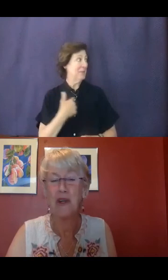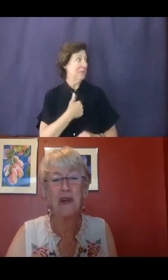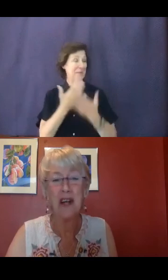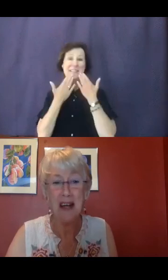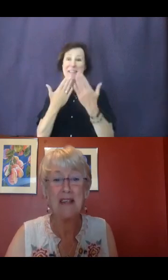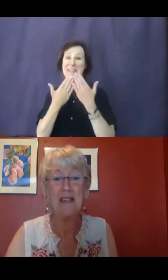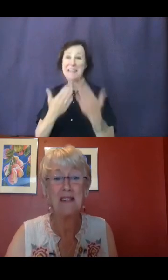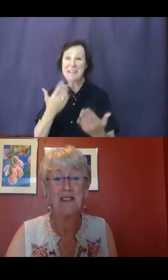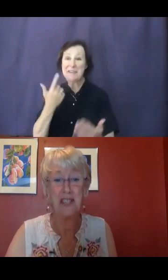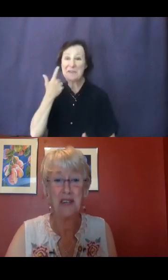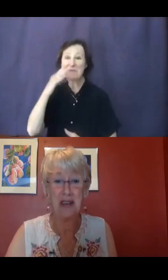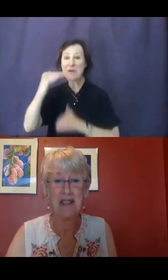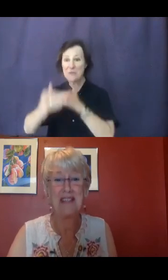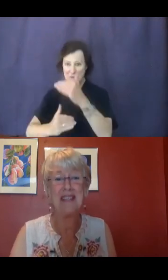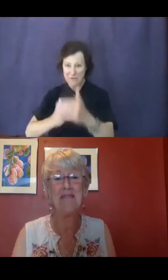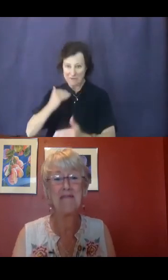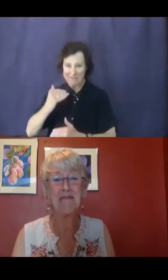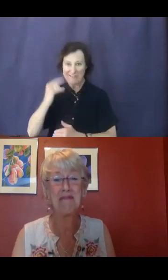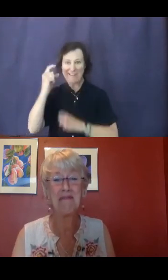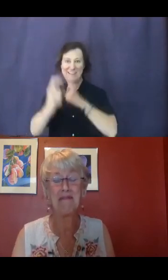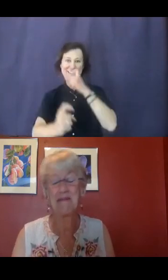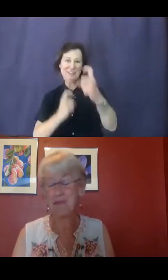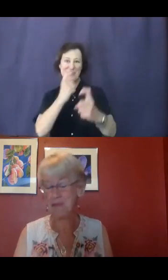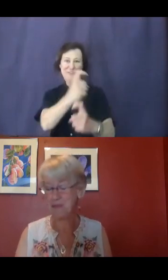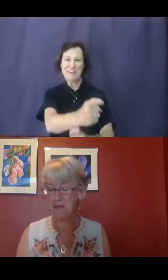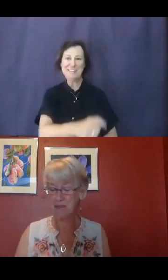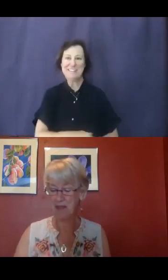for your kind generosity.